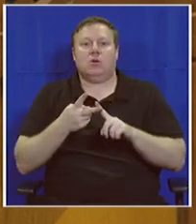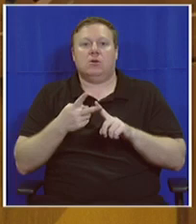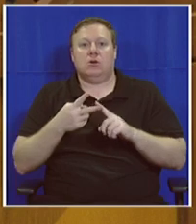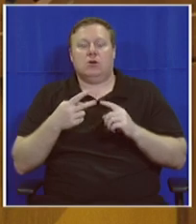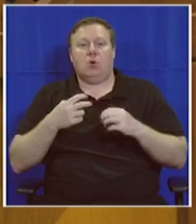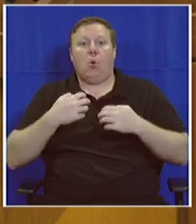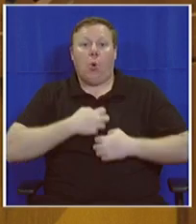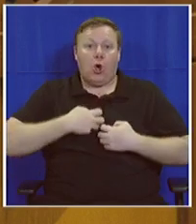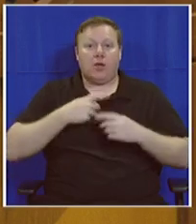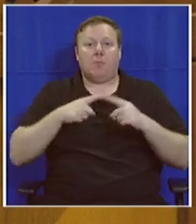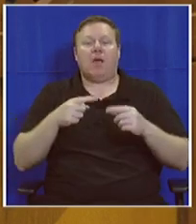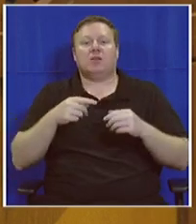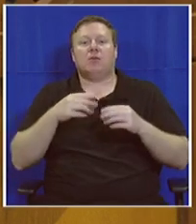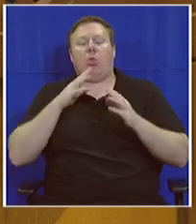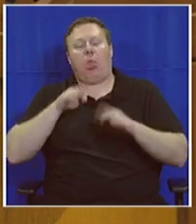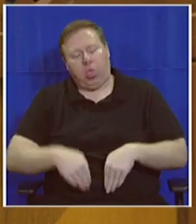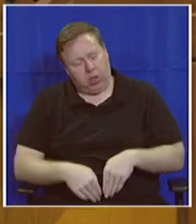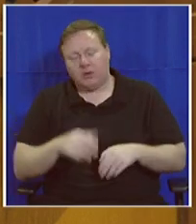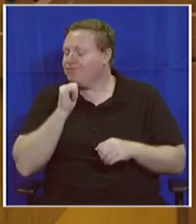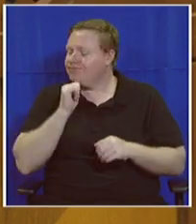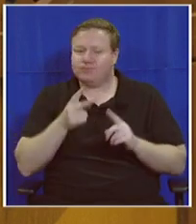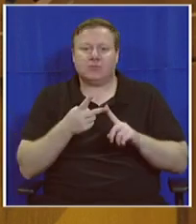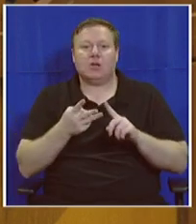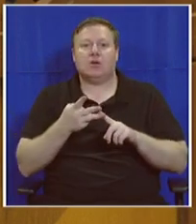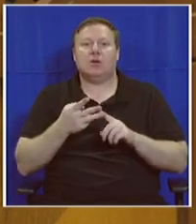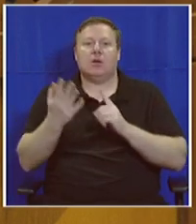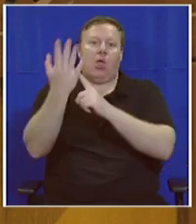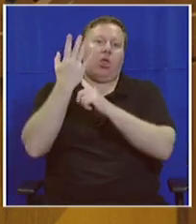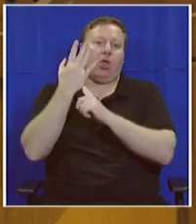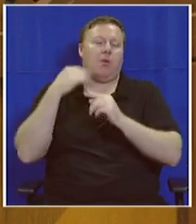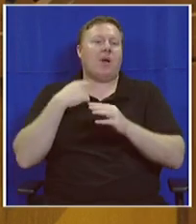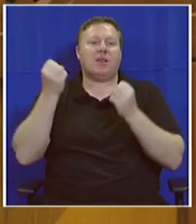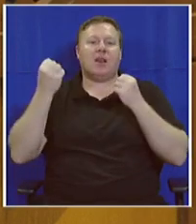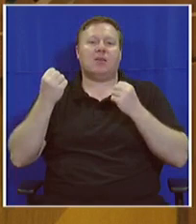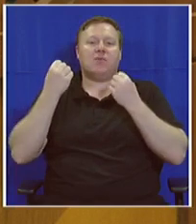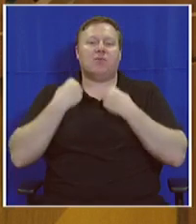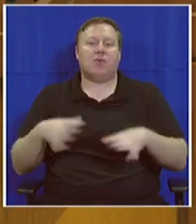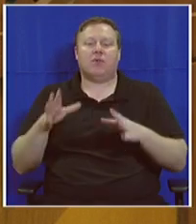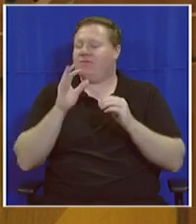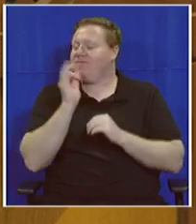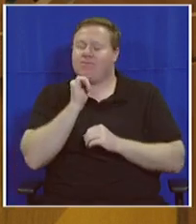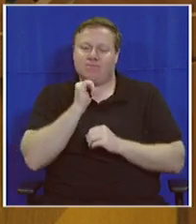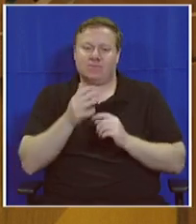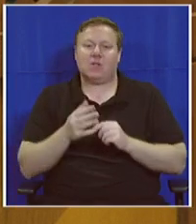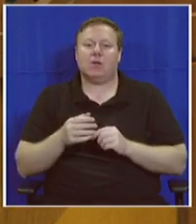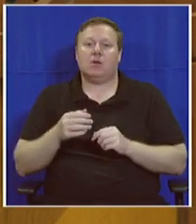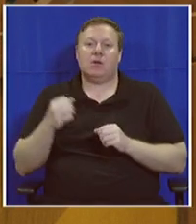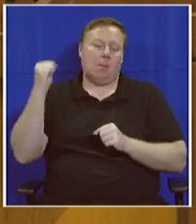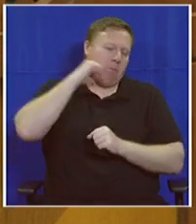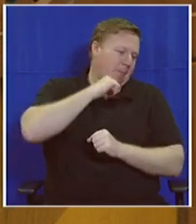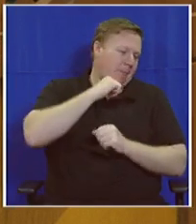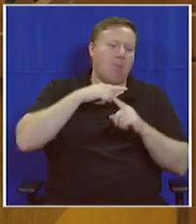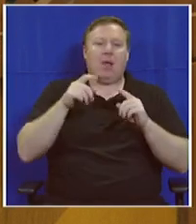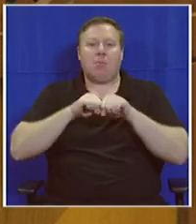despair. Persecuted, but not forsaken. Struck down, but not destroyed,